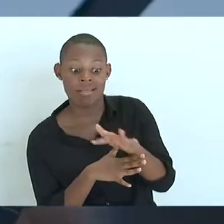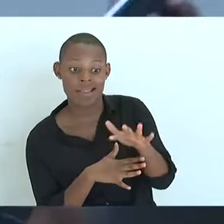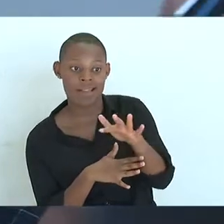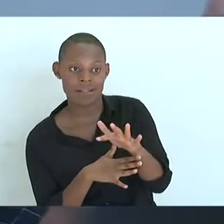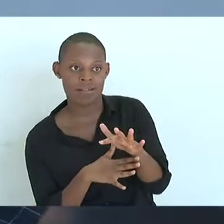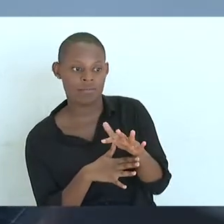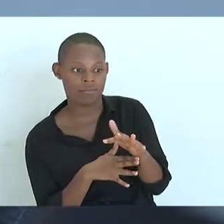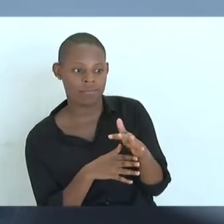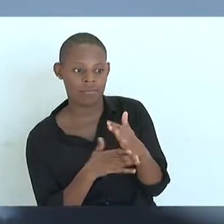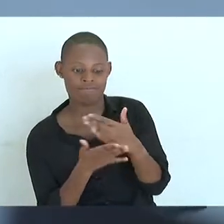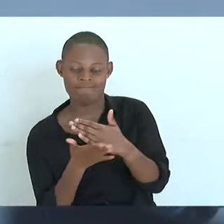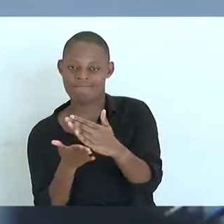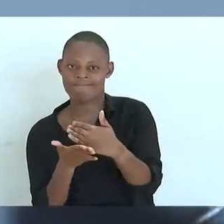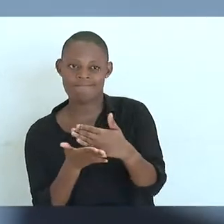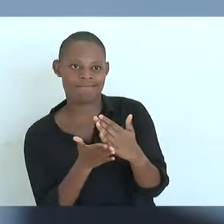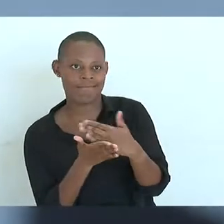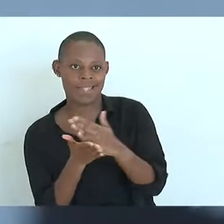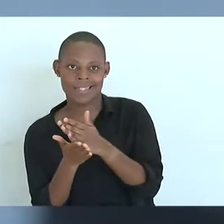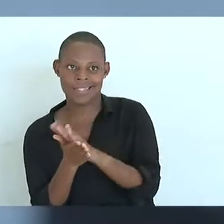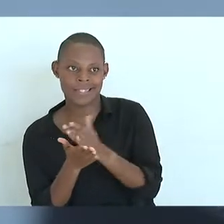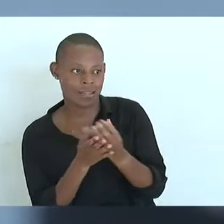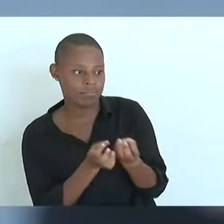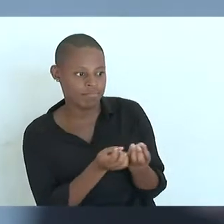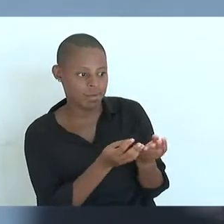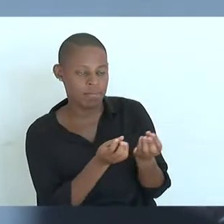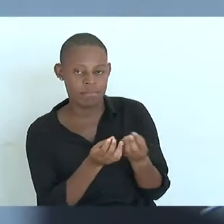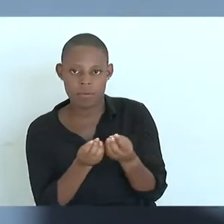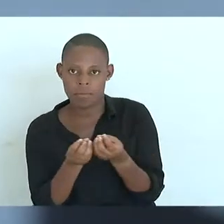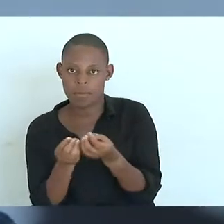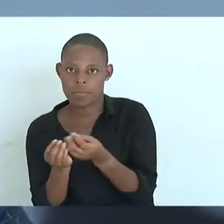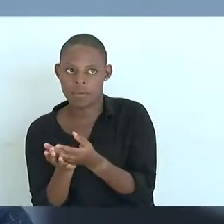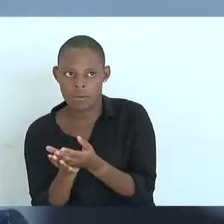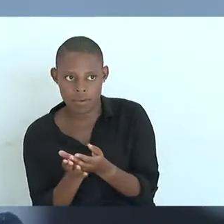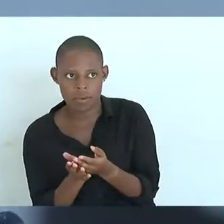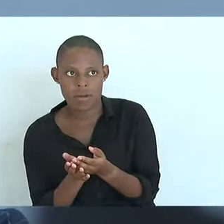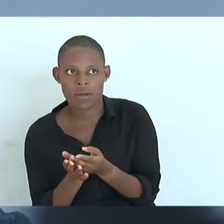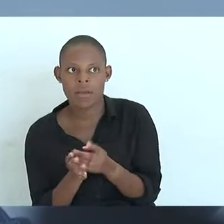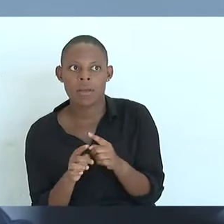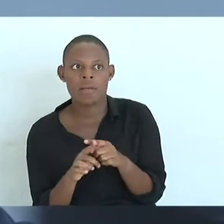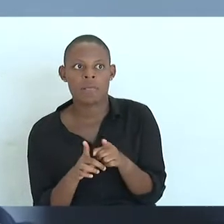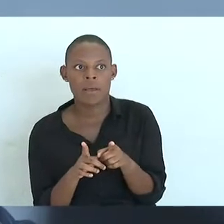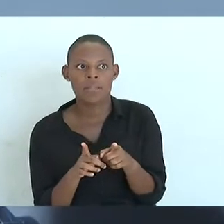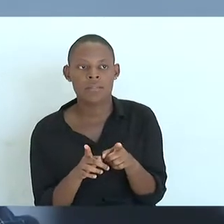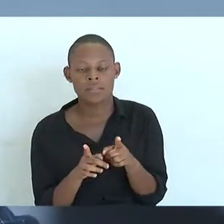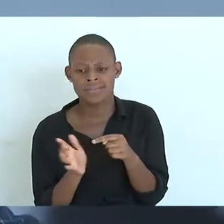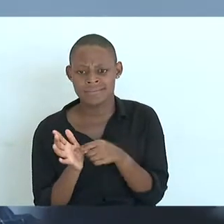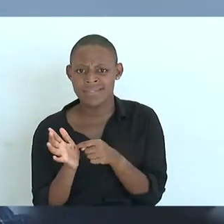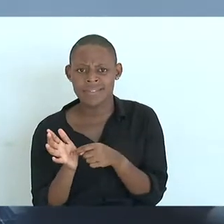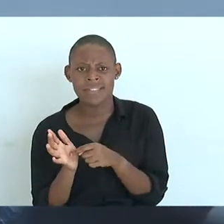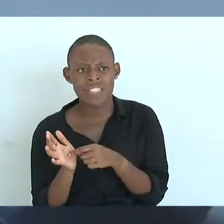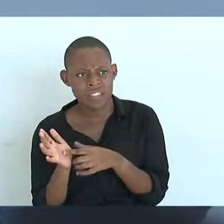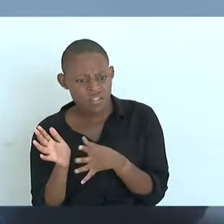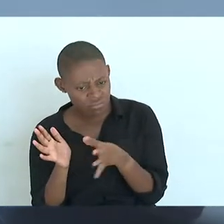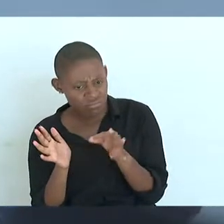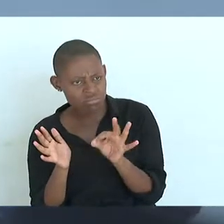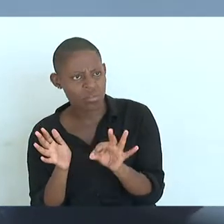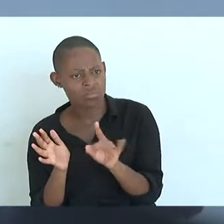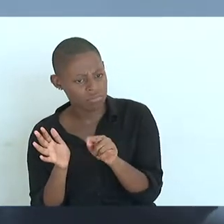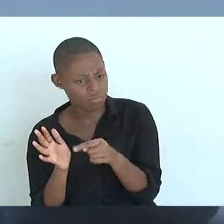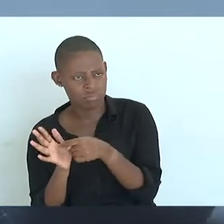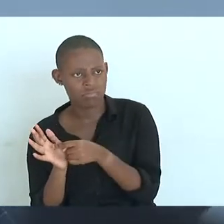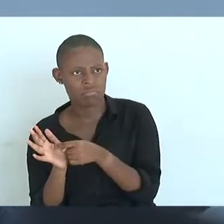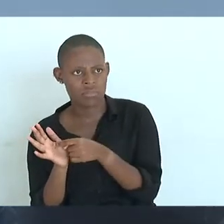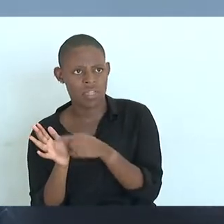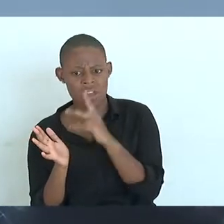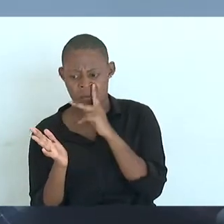And then afterwards, when you get to this claim that we've lodged, and it's legitimate, and I know it's legitimate, I